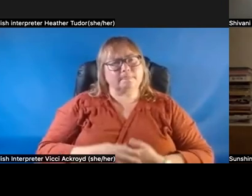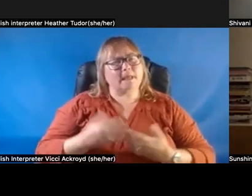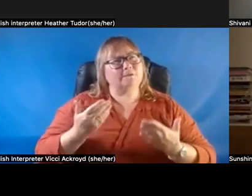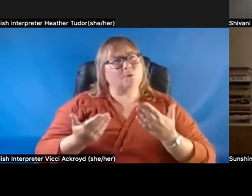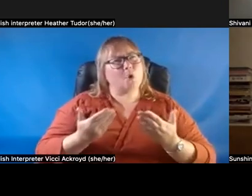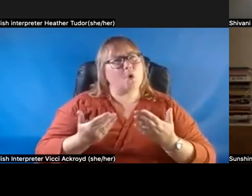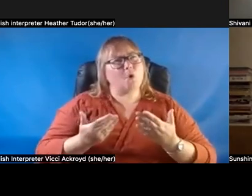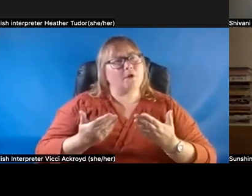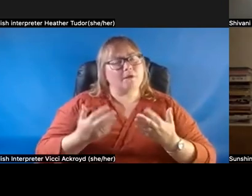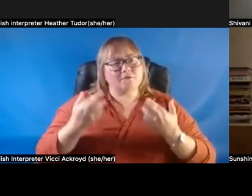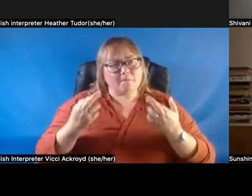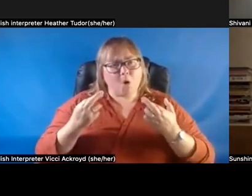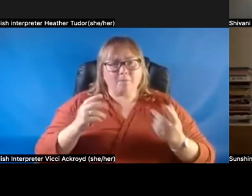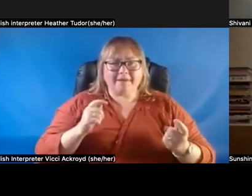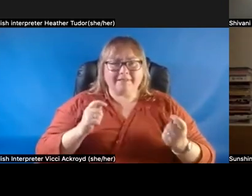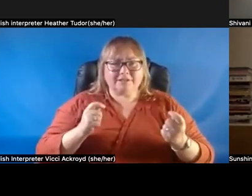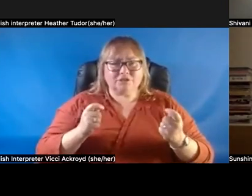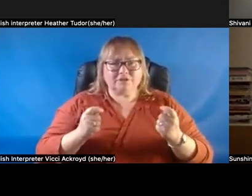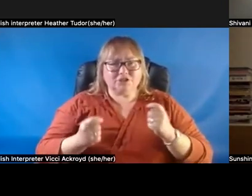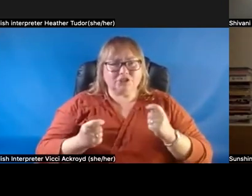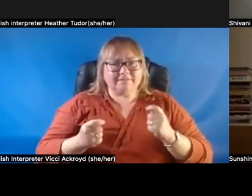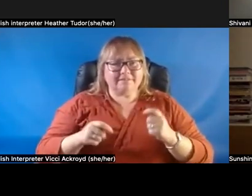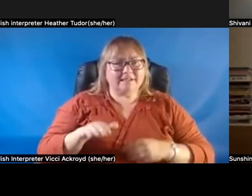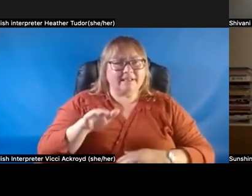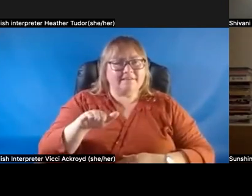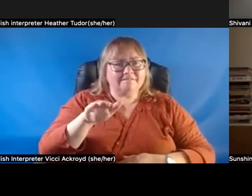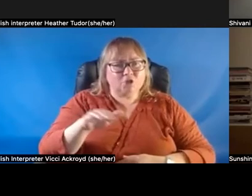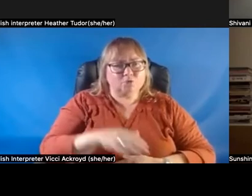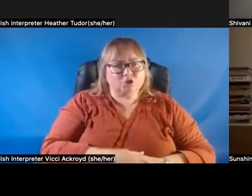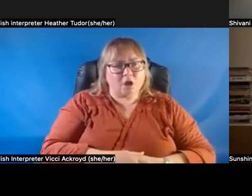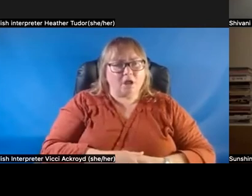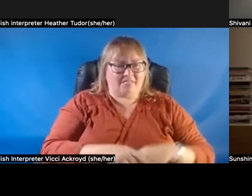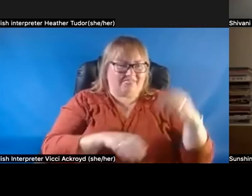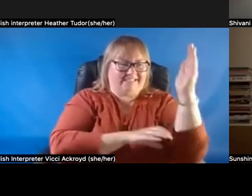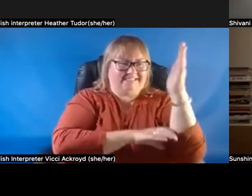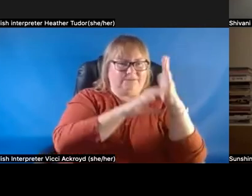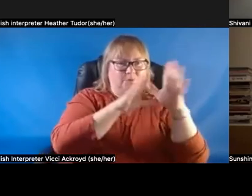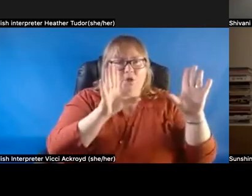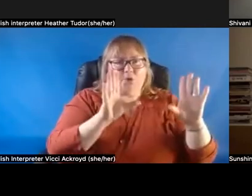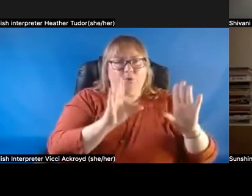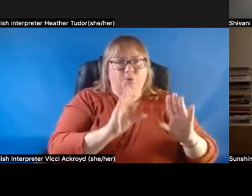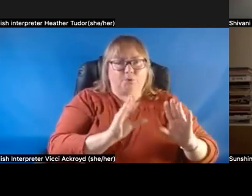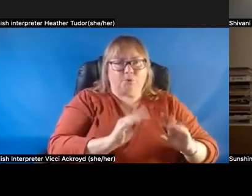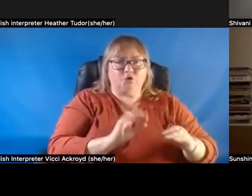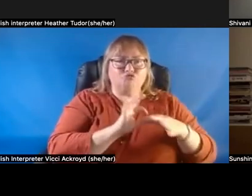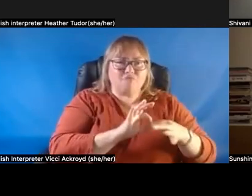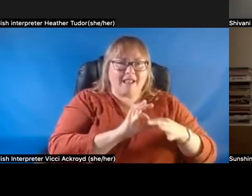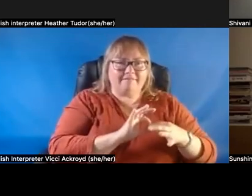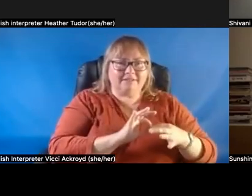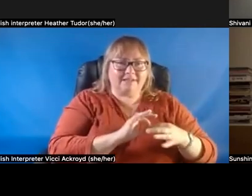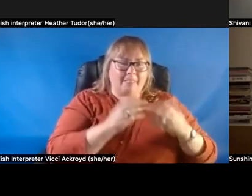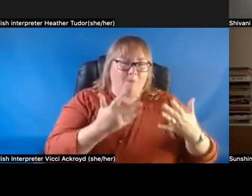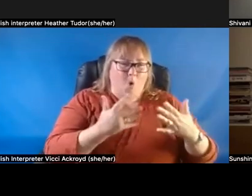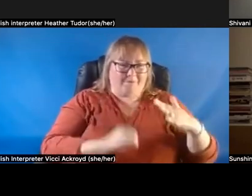maybe a shift hopefully within the future of it not becoming as relevant or as sort of boxed in as it